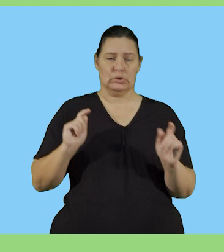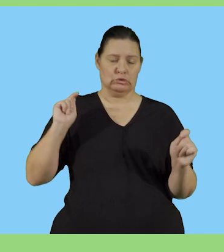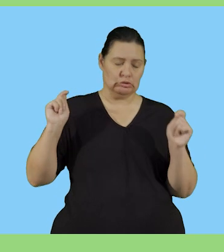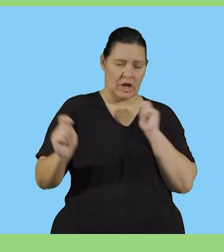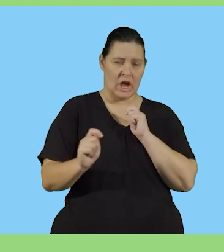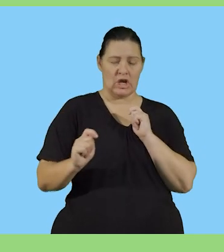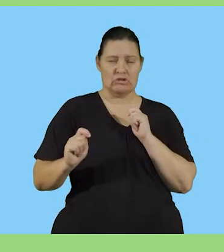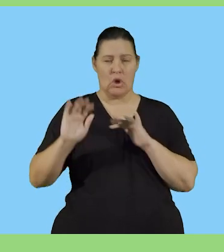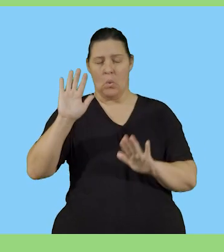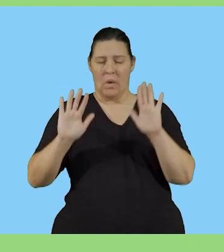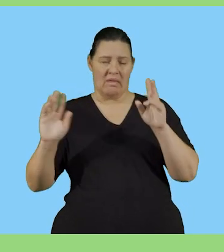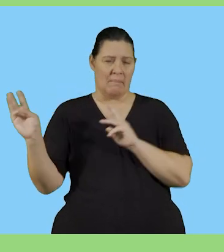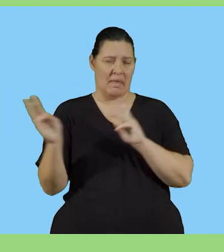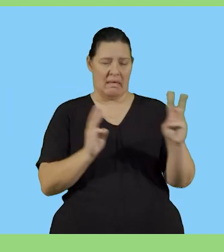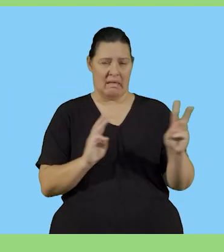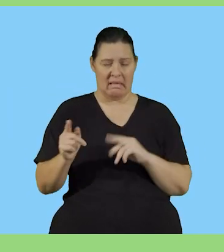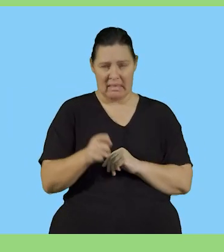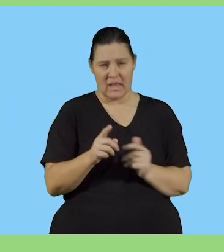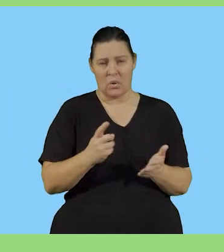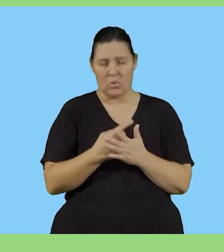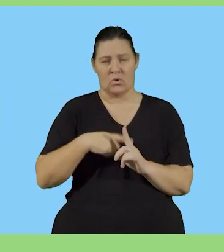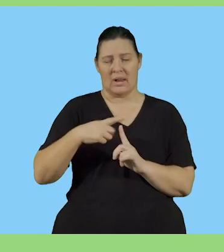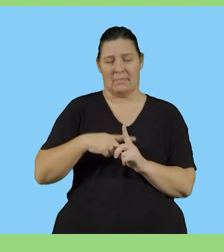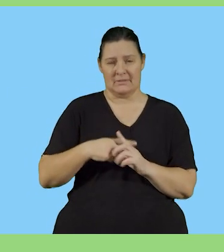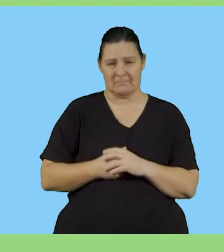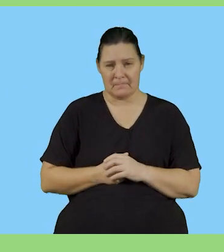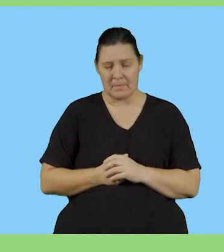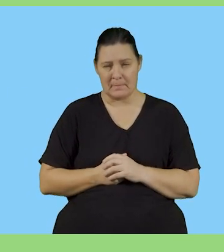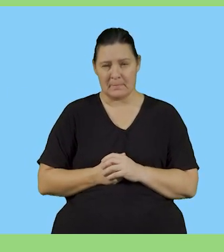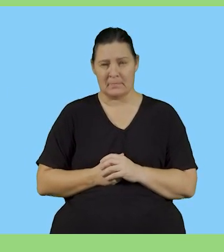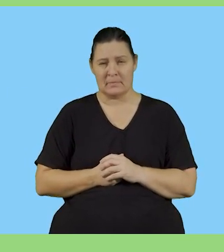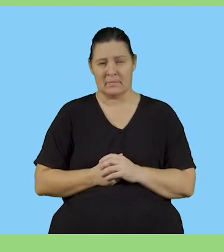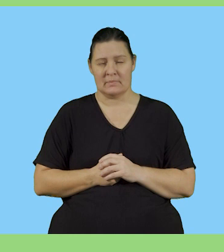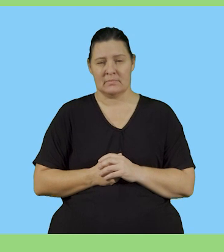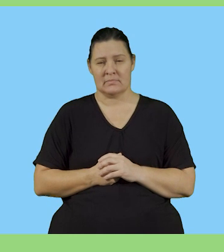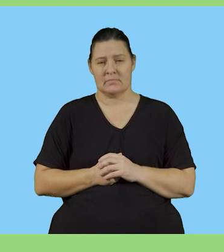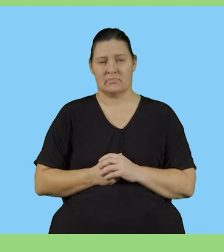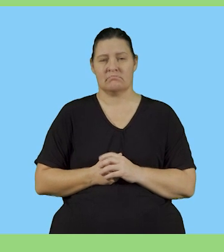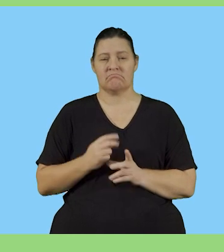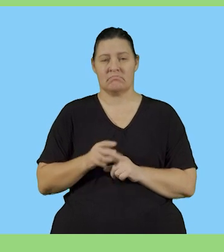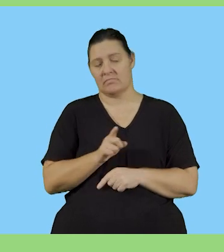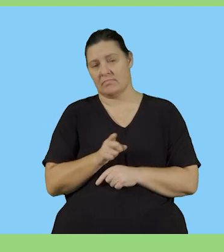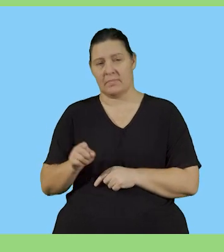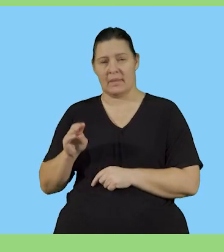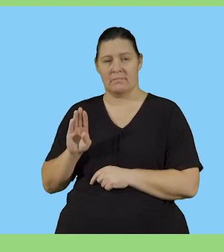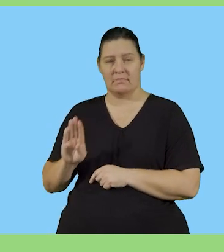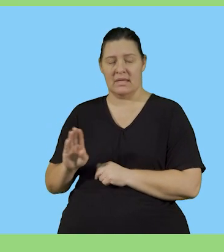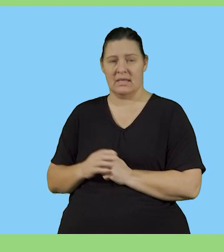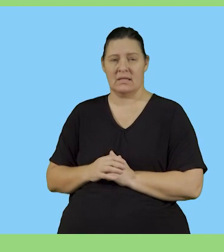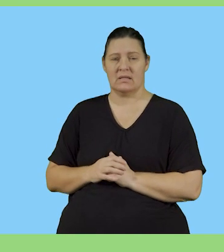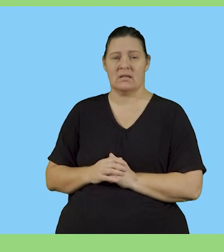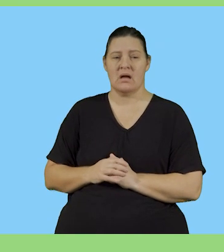extreme changes in patterns of weather and climate. Again, if you go to